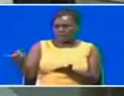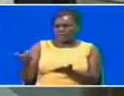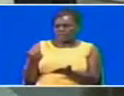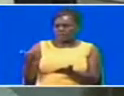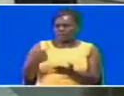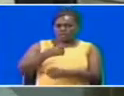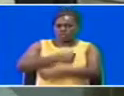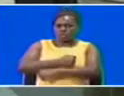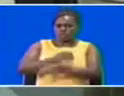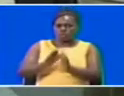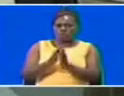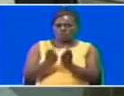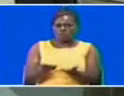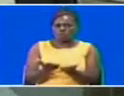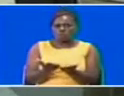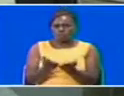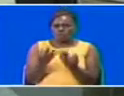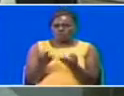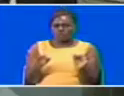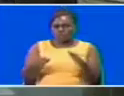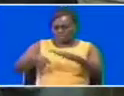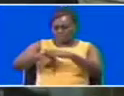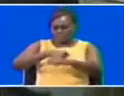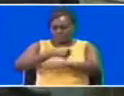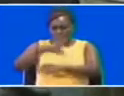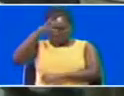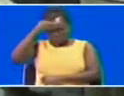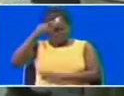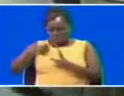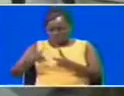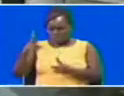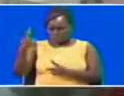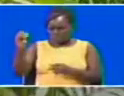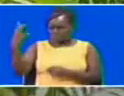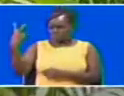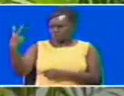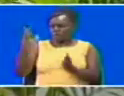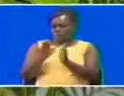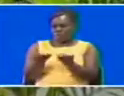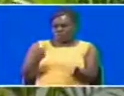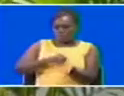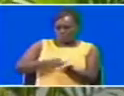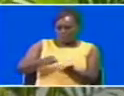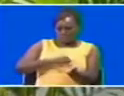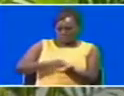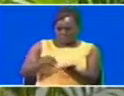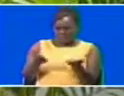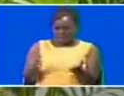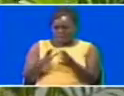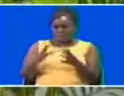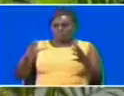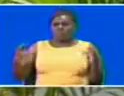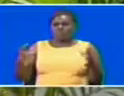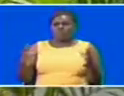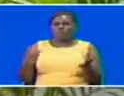for school books, fueled by the free primary education that was started in 2002. The book printing business has seen a growth in